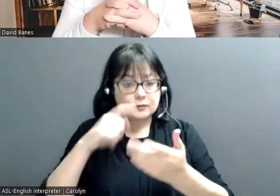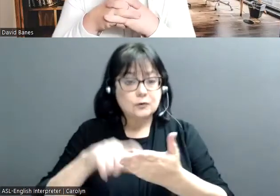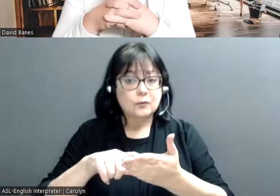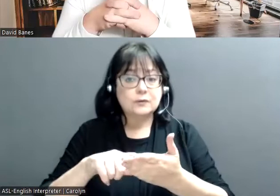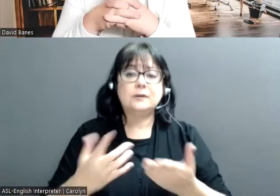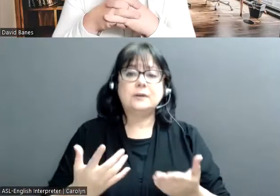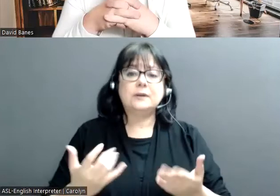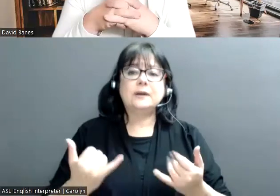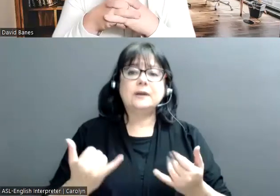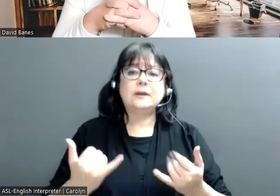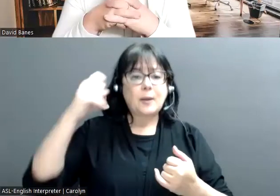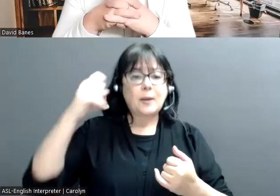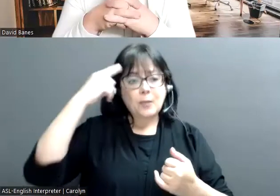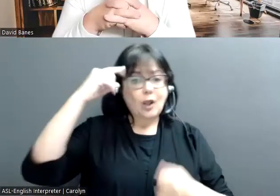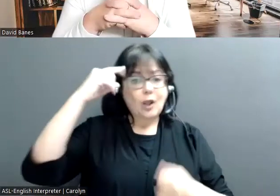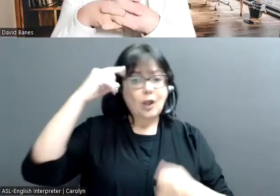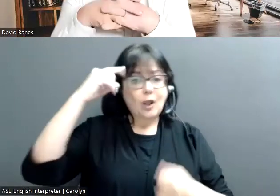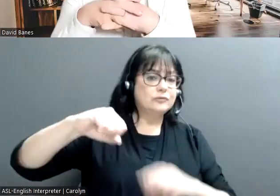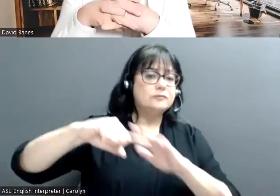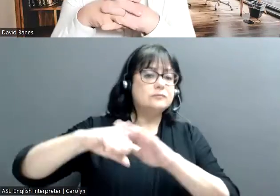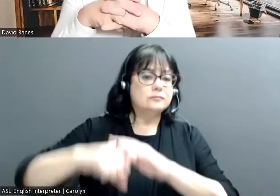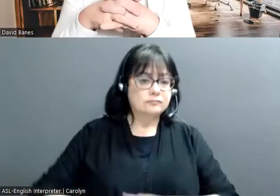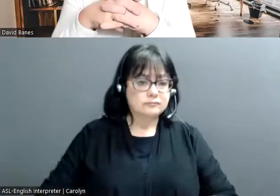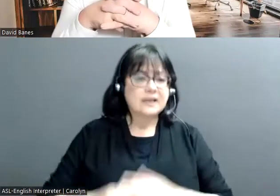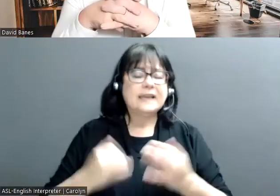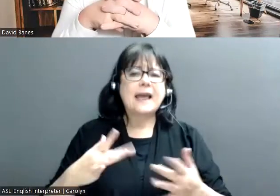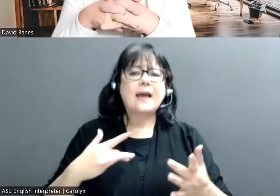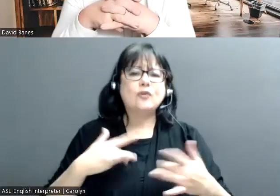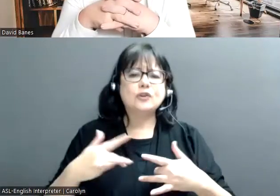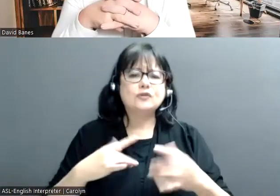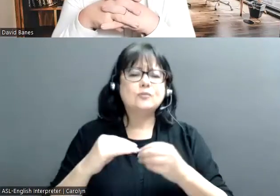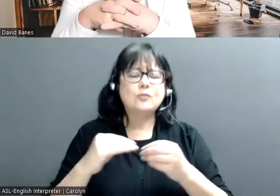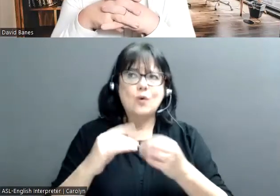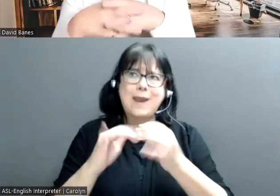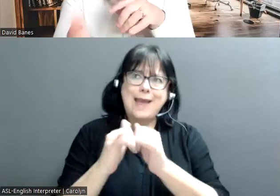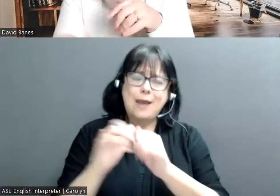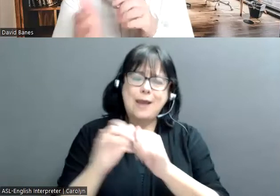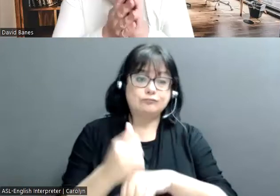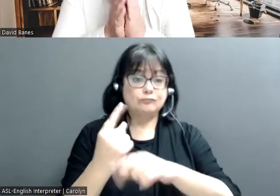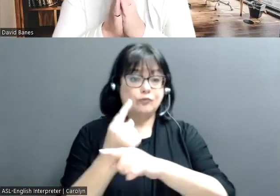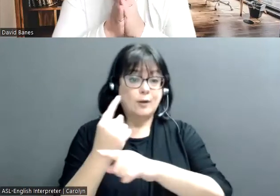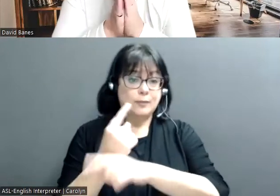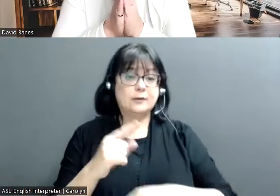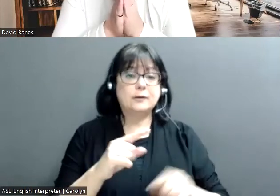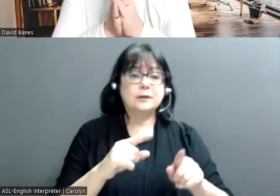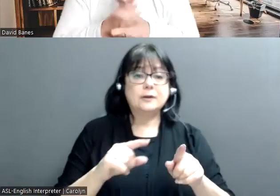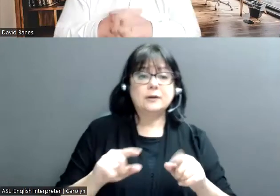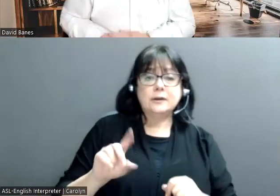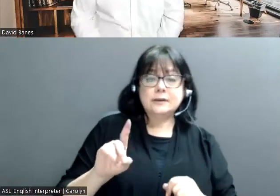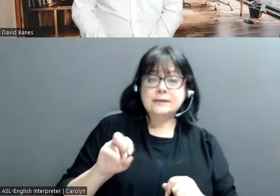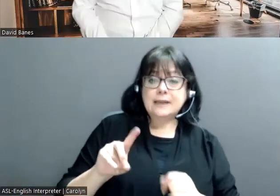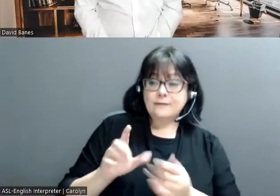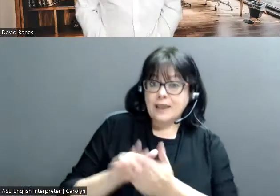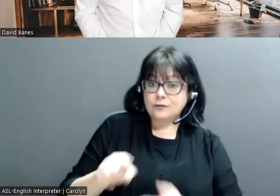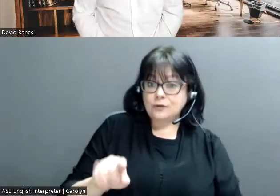do accommodations and much more concerned about the mechanics of how to do them now. Ingrid, do you want to add something? It's